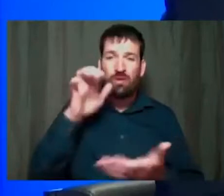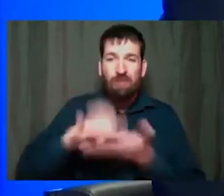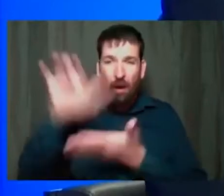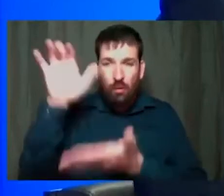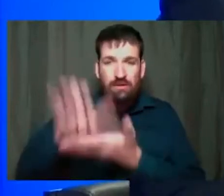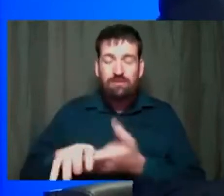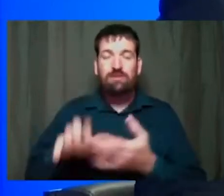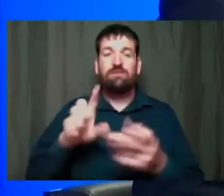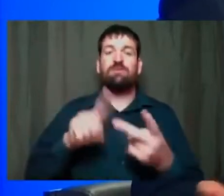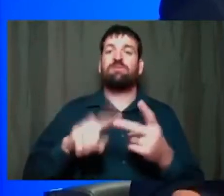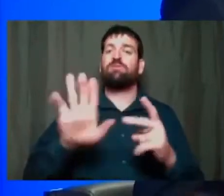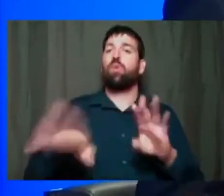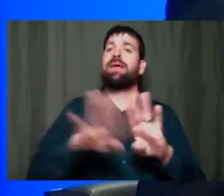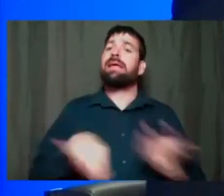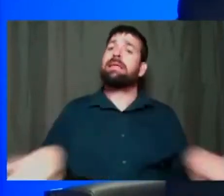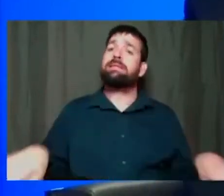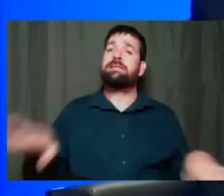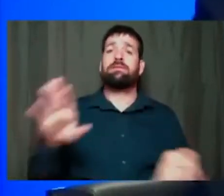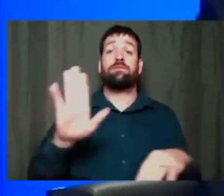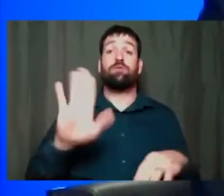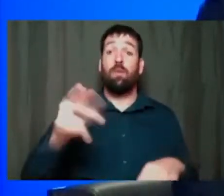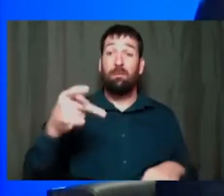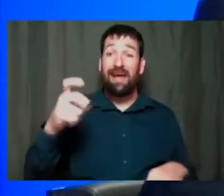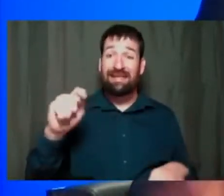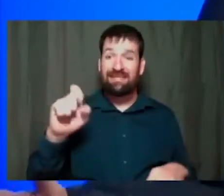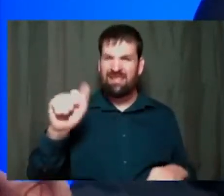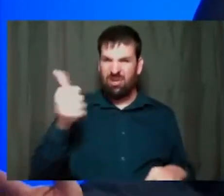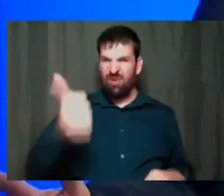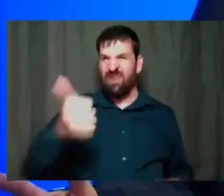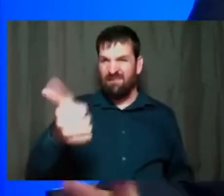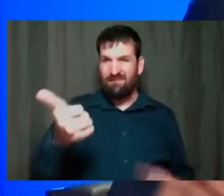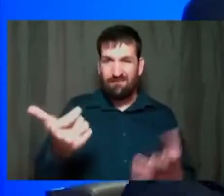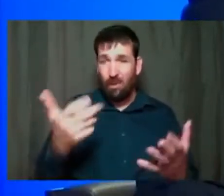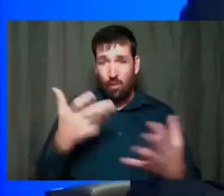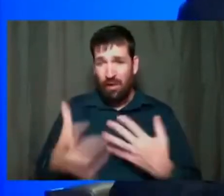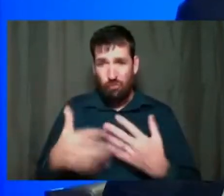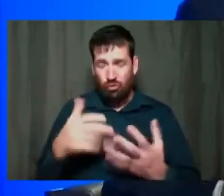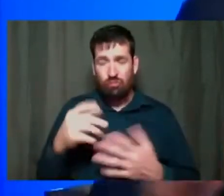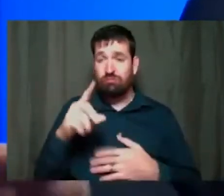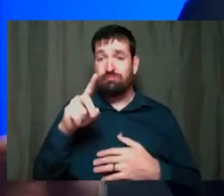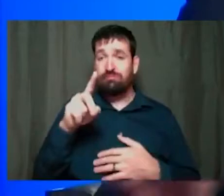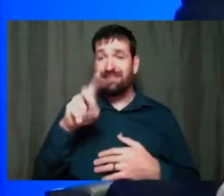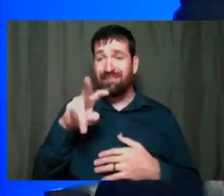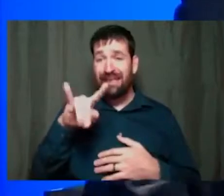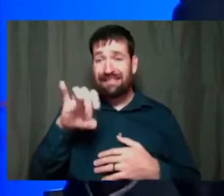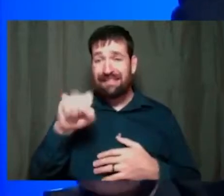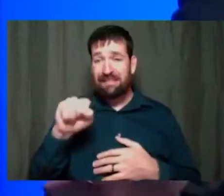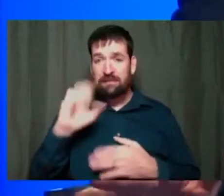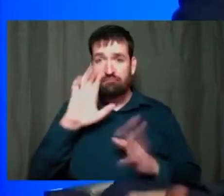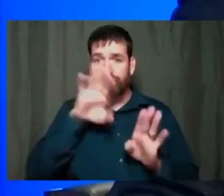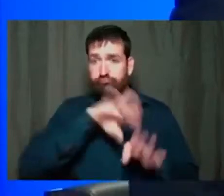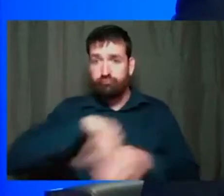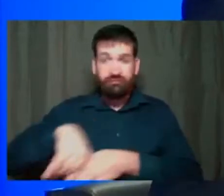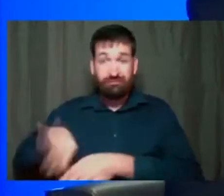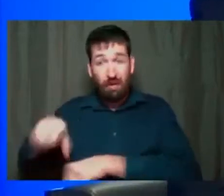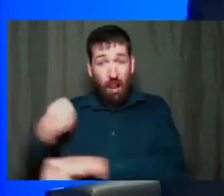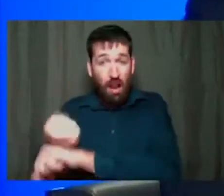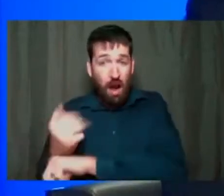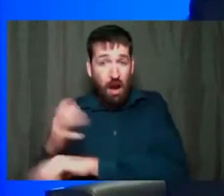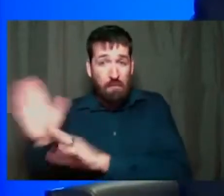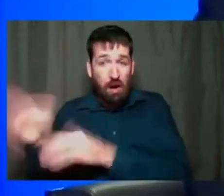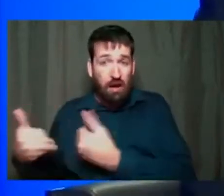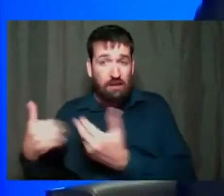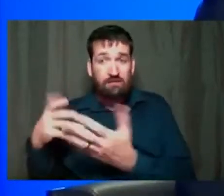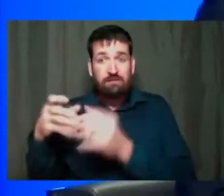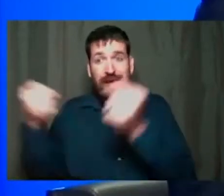your pets, yourself, whatever it is, put the device away. I don't know if you need a lockbox, put it in a cabinet, put it in the